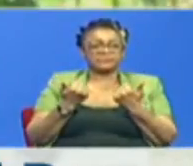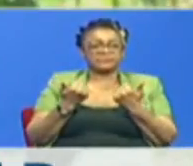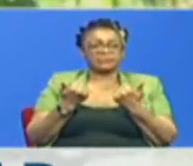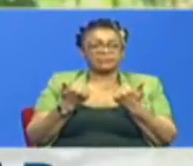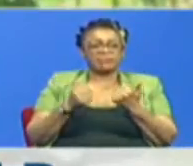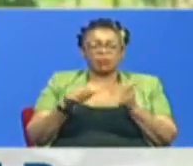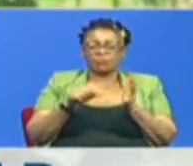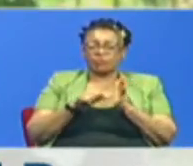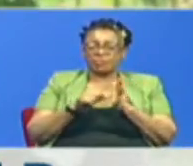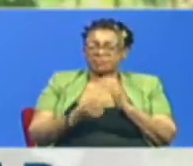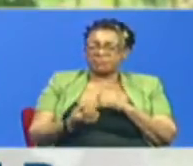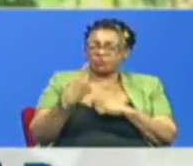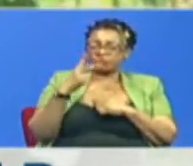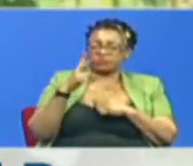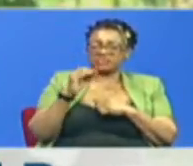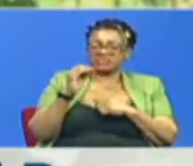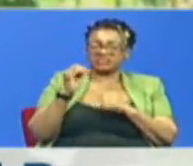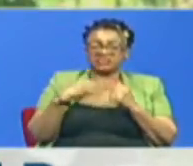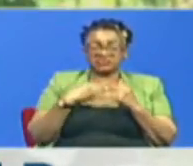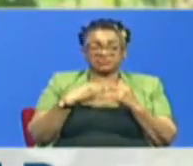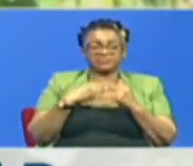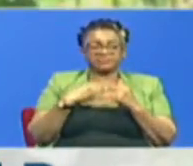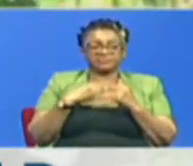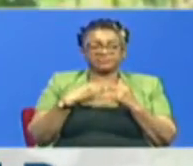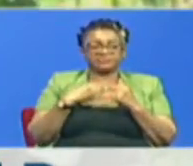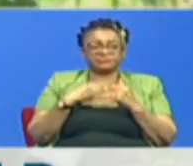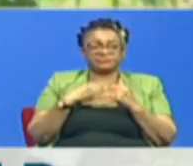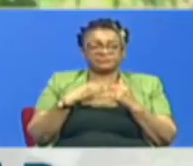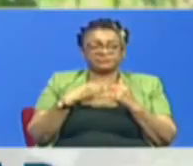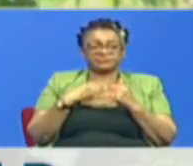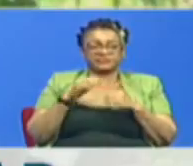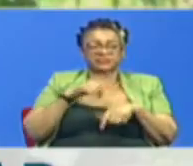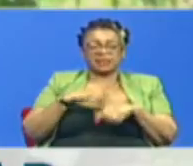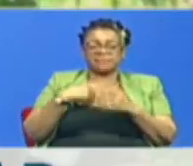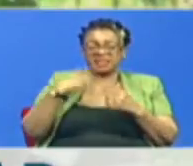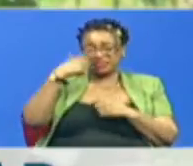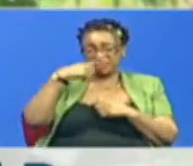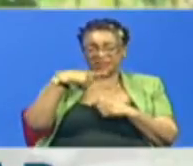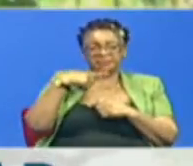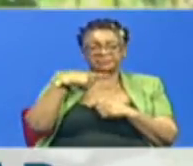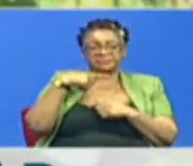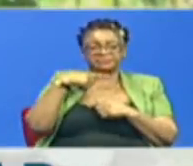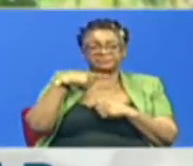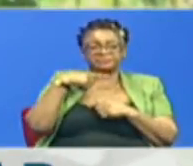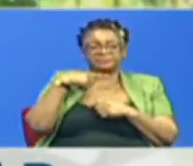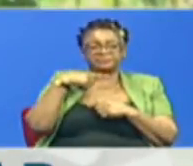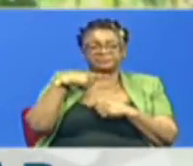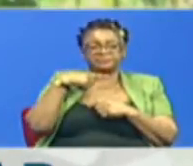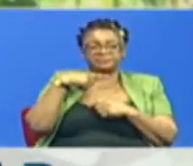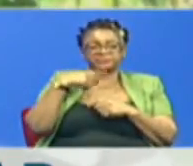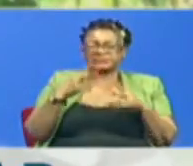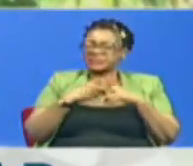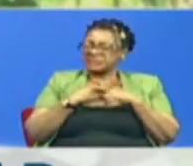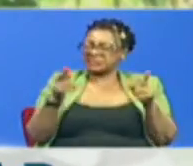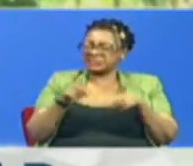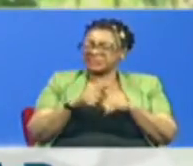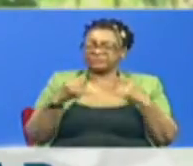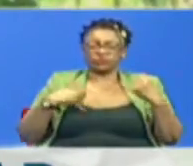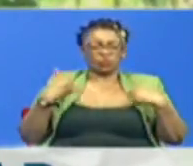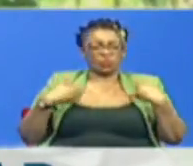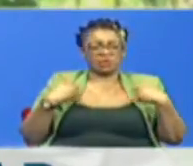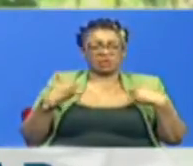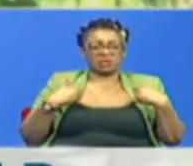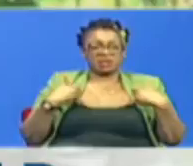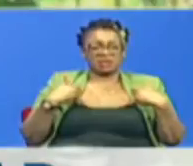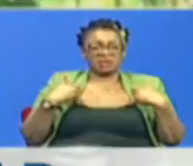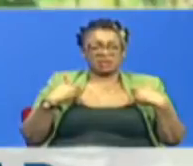2018, mwezi wa tisa, nikiwa Thika. Ilianza kimchezo, cause